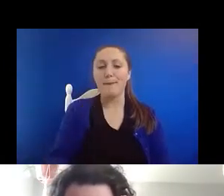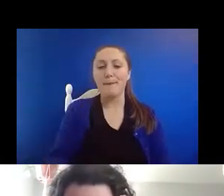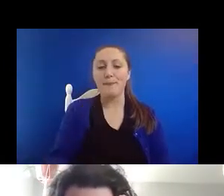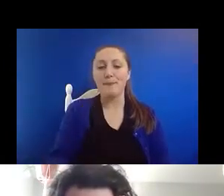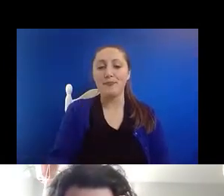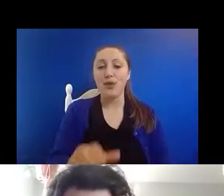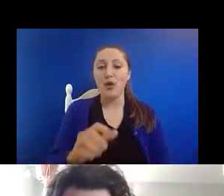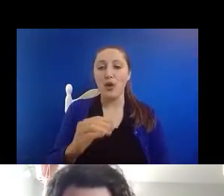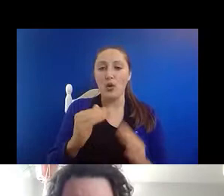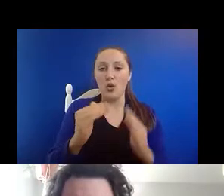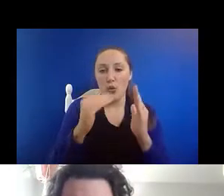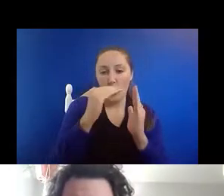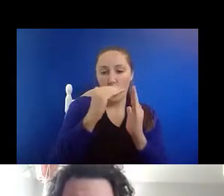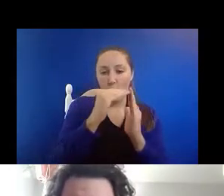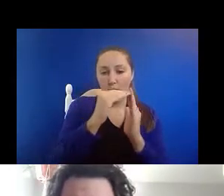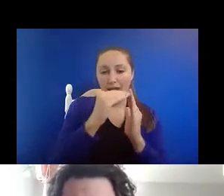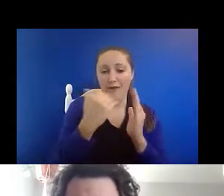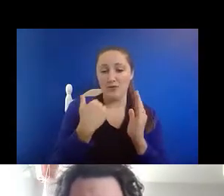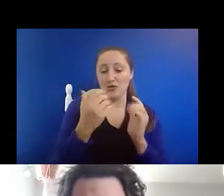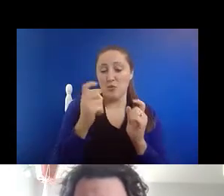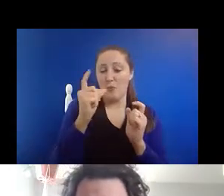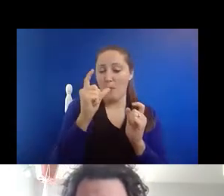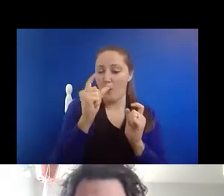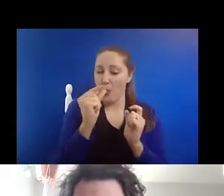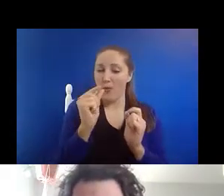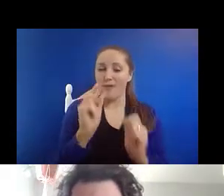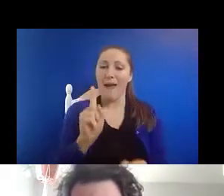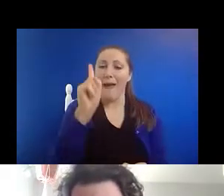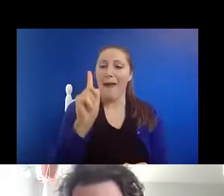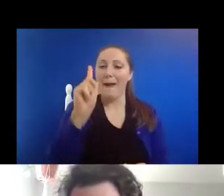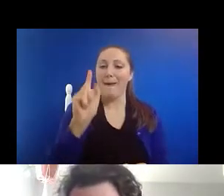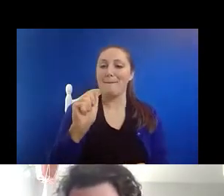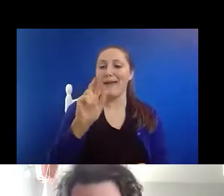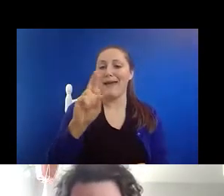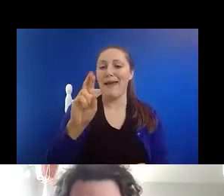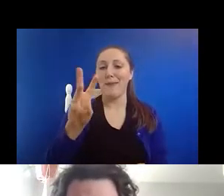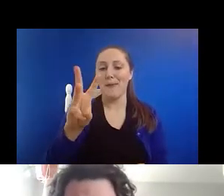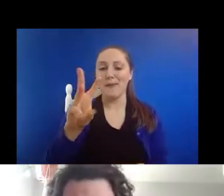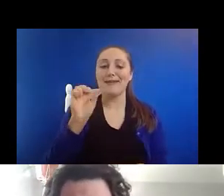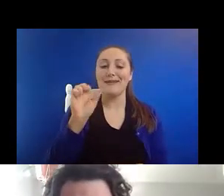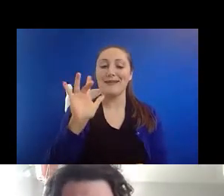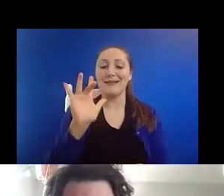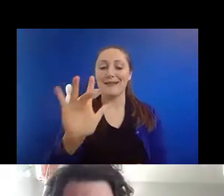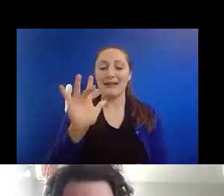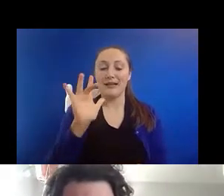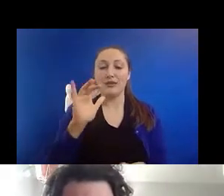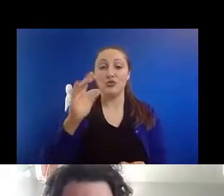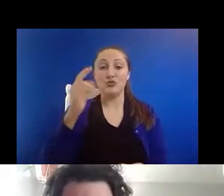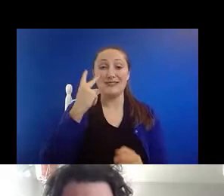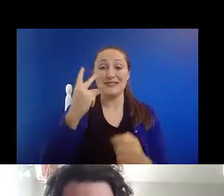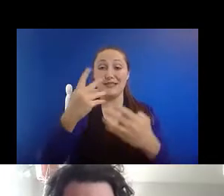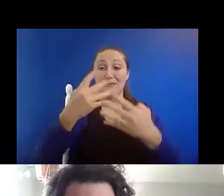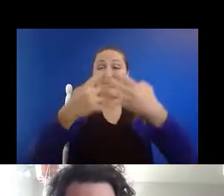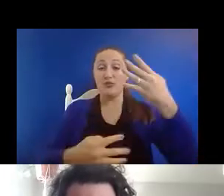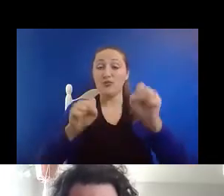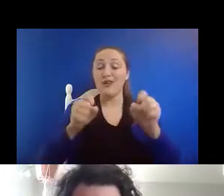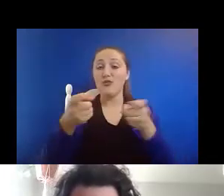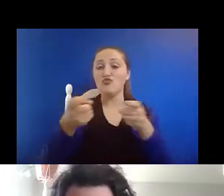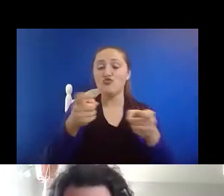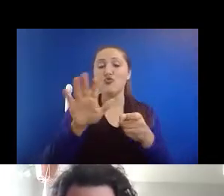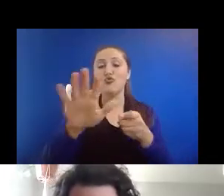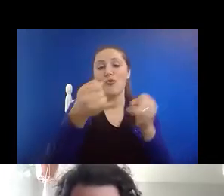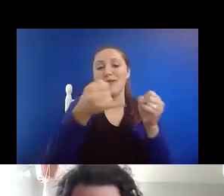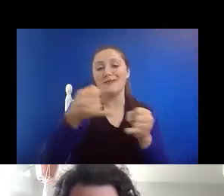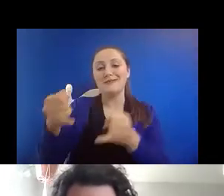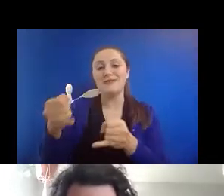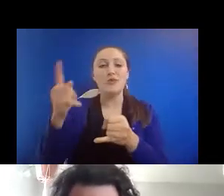is a very small up arrow. If you click on that up arrow, you will get a menu that will allow you to control your individual sound settings, and